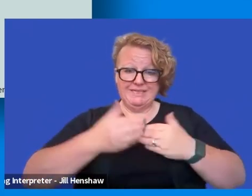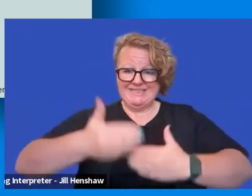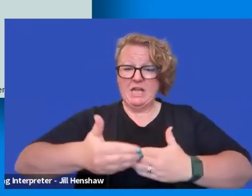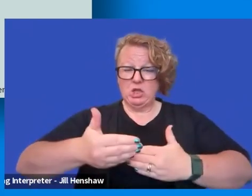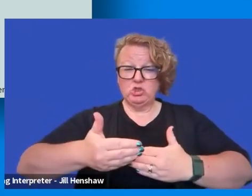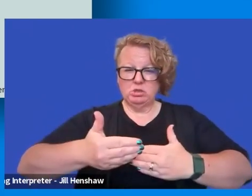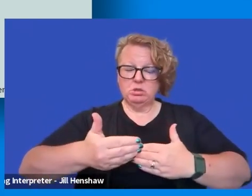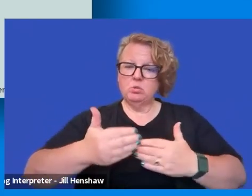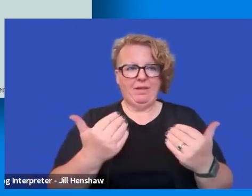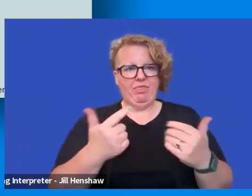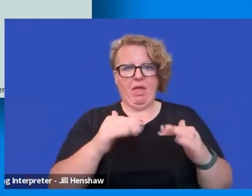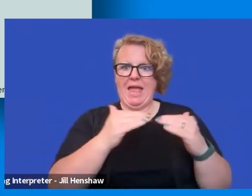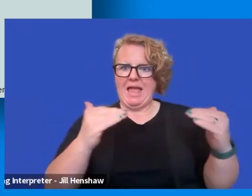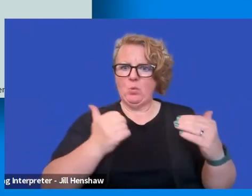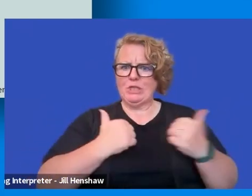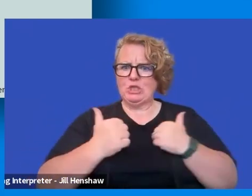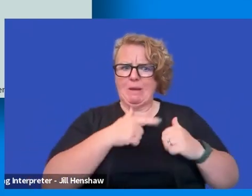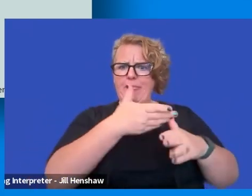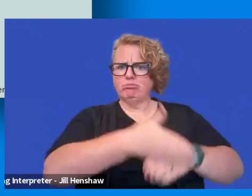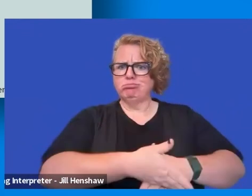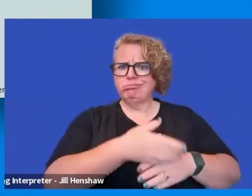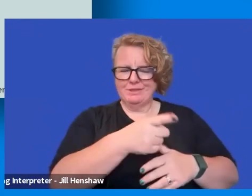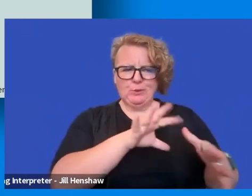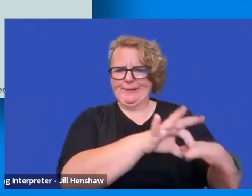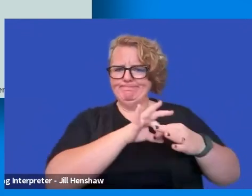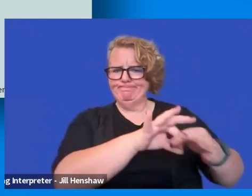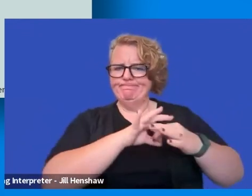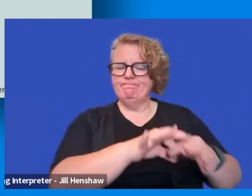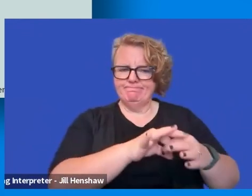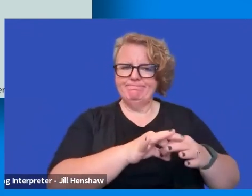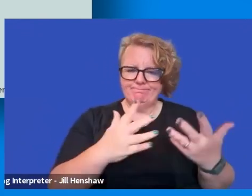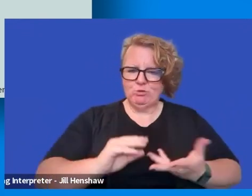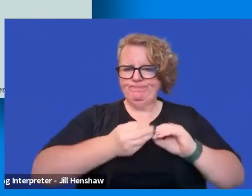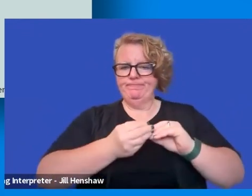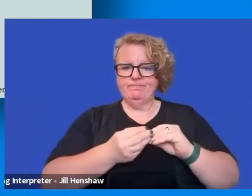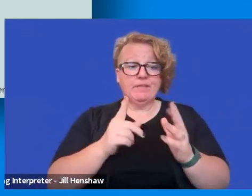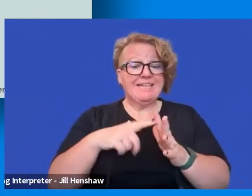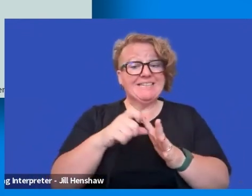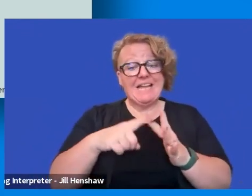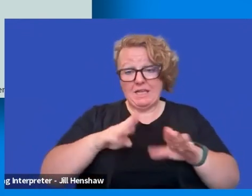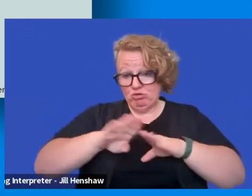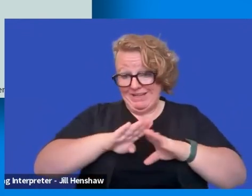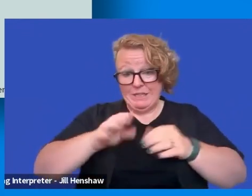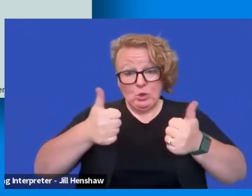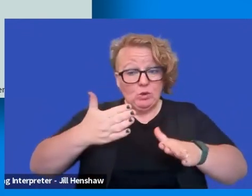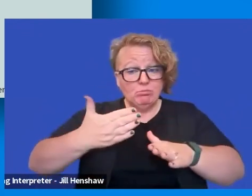active equity champions where we put together our EDI training good practice